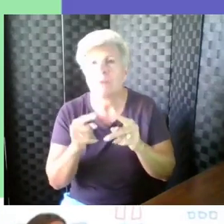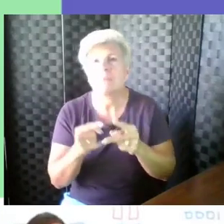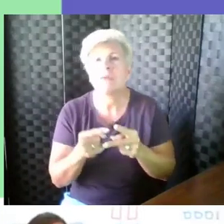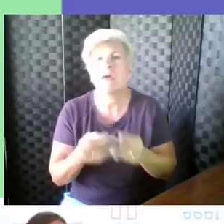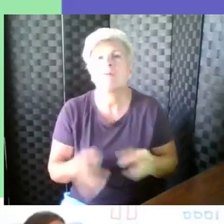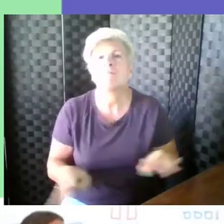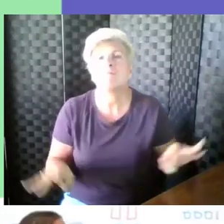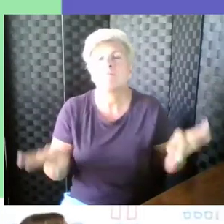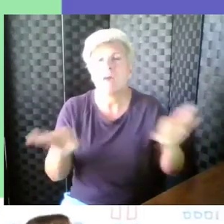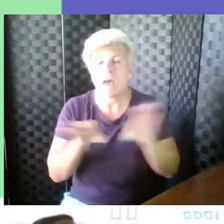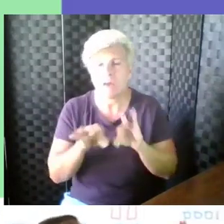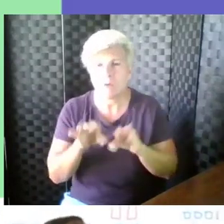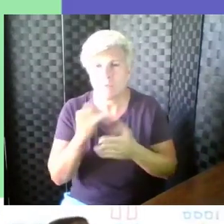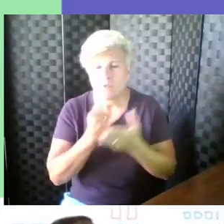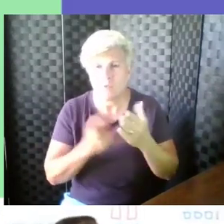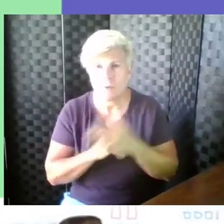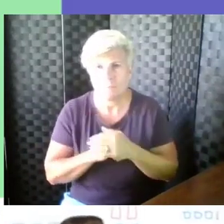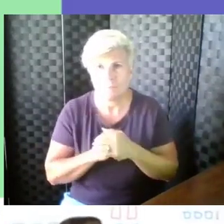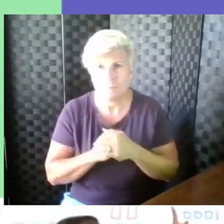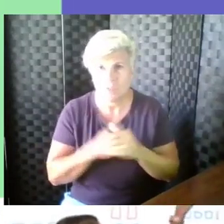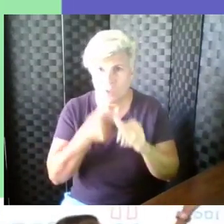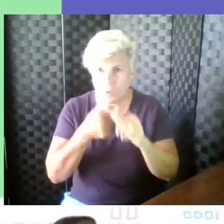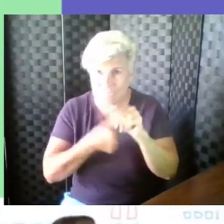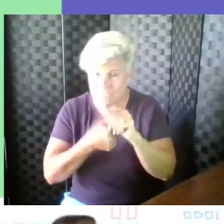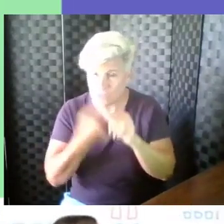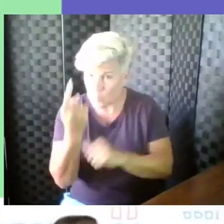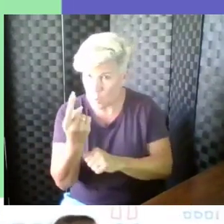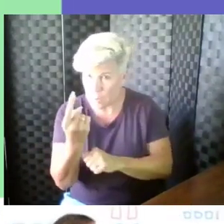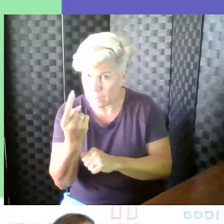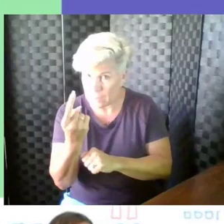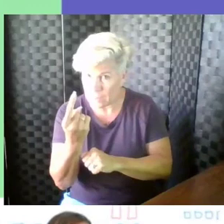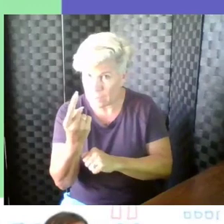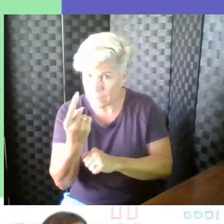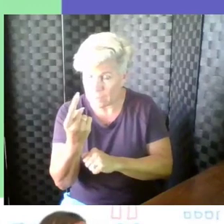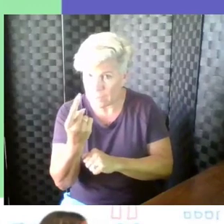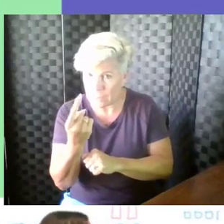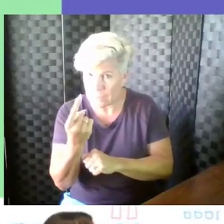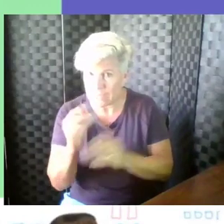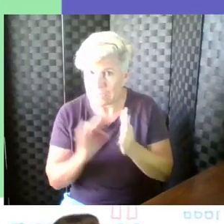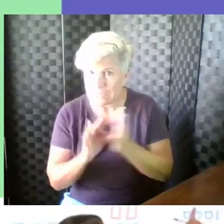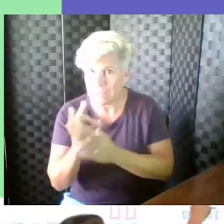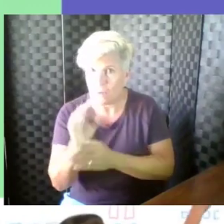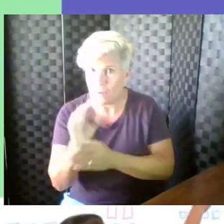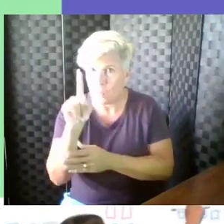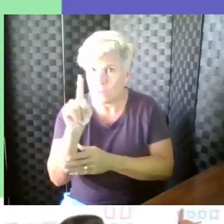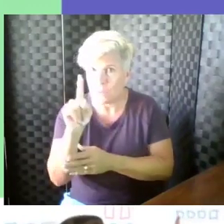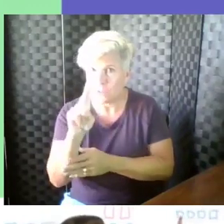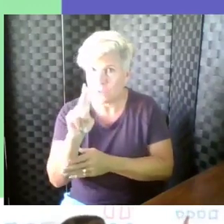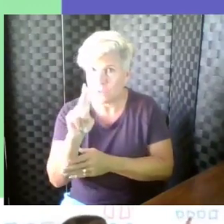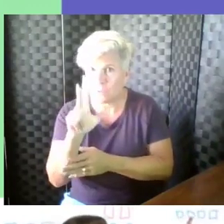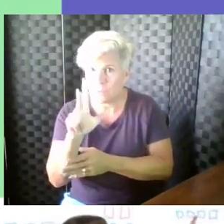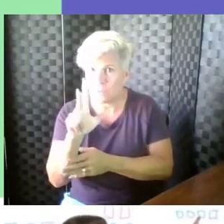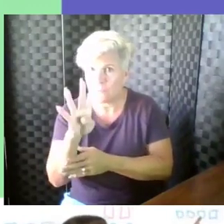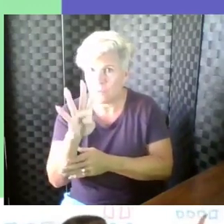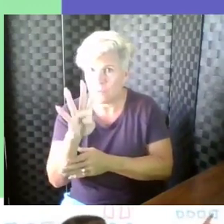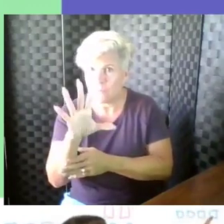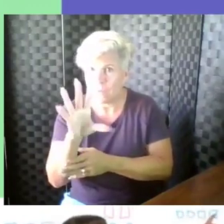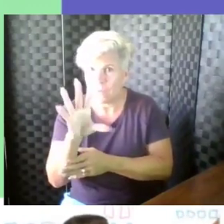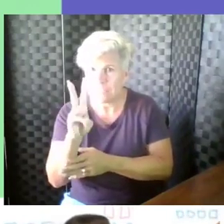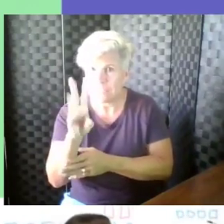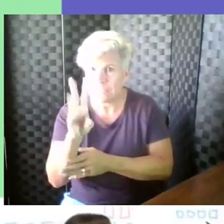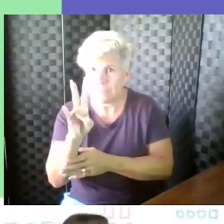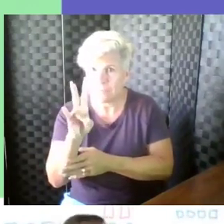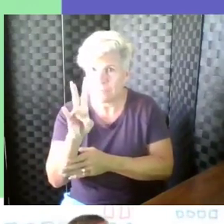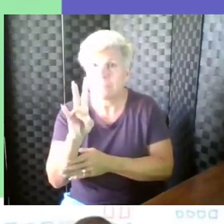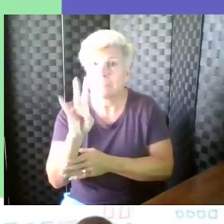the actual value of the drawings. So if each of these is 1, let's count how many we have all together. 1, 2, 3, 4,